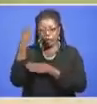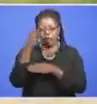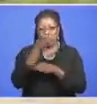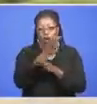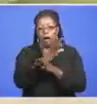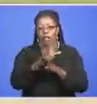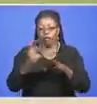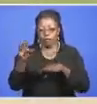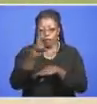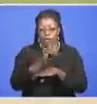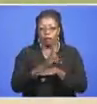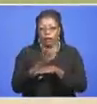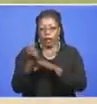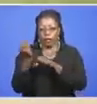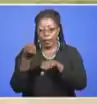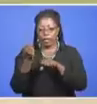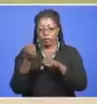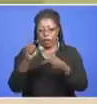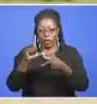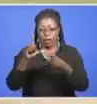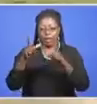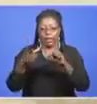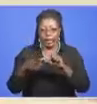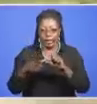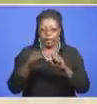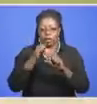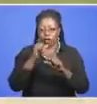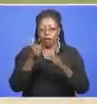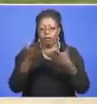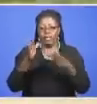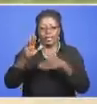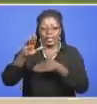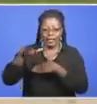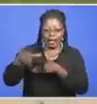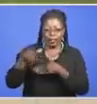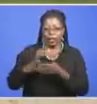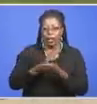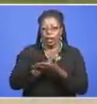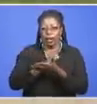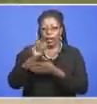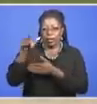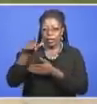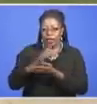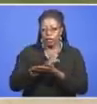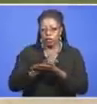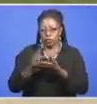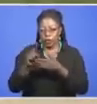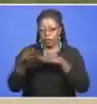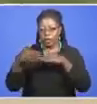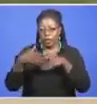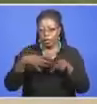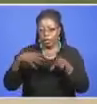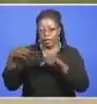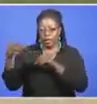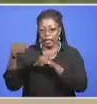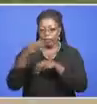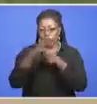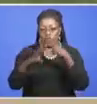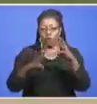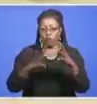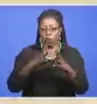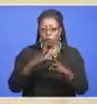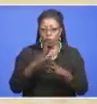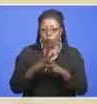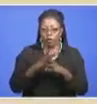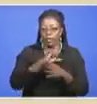Farm Baseball League, and the fun isn't over just yet. Later this week, a team will leave for the under-12 Cal Ripken World Series in